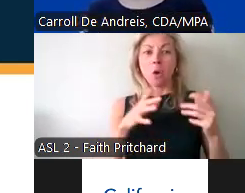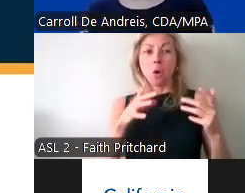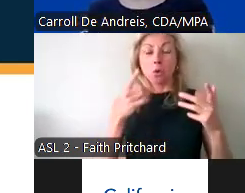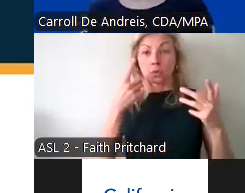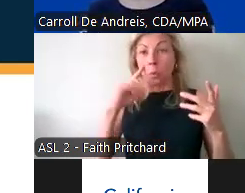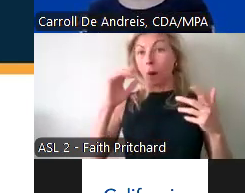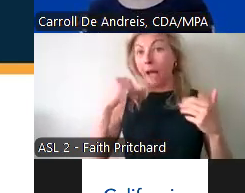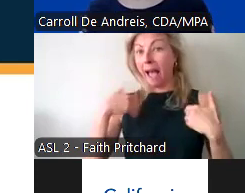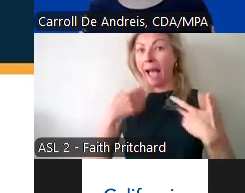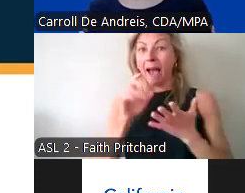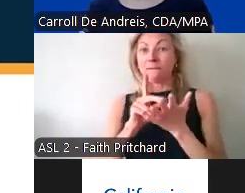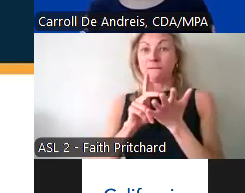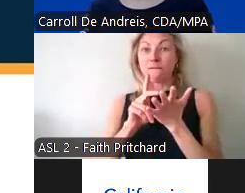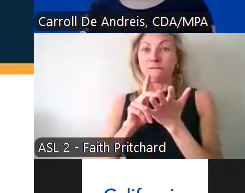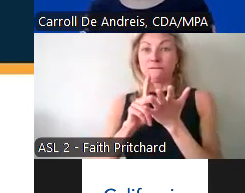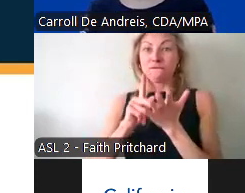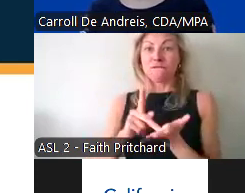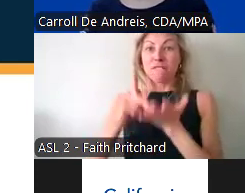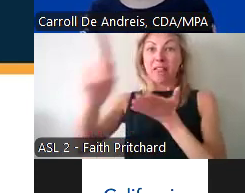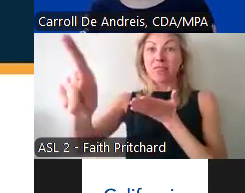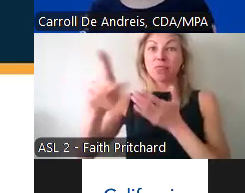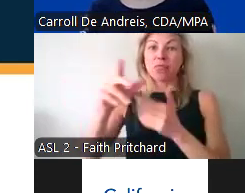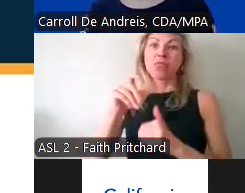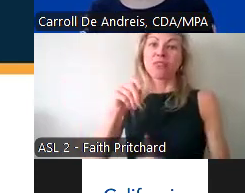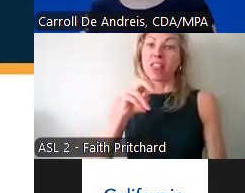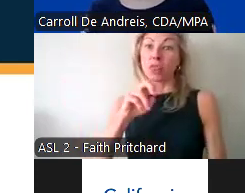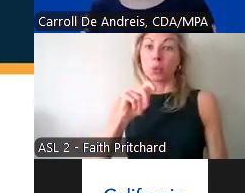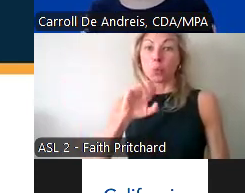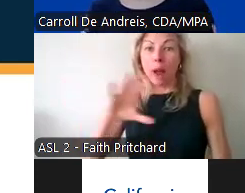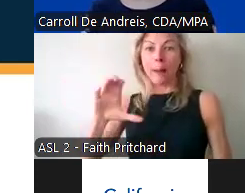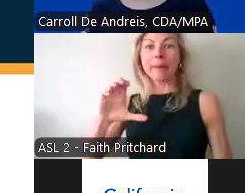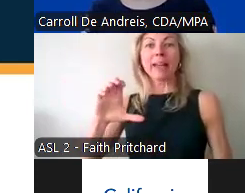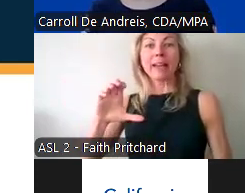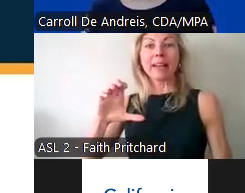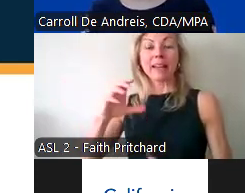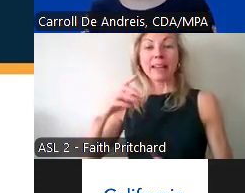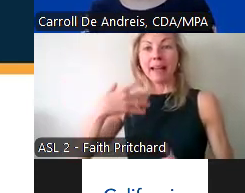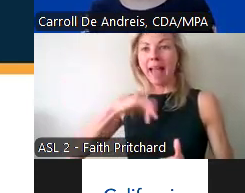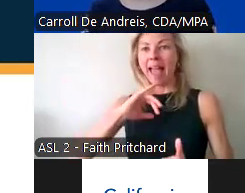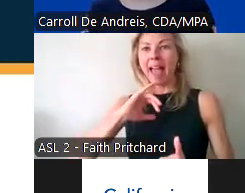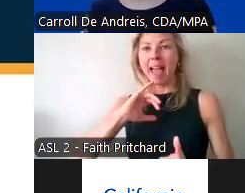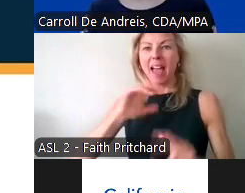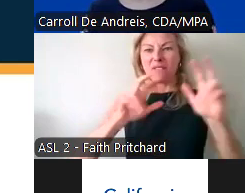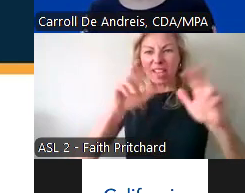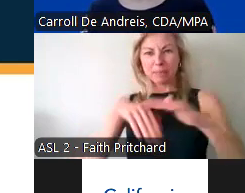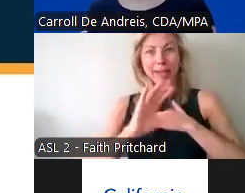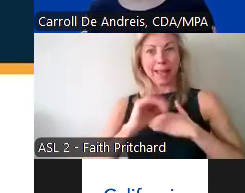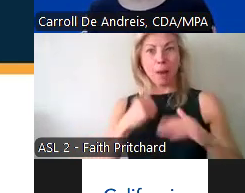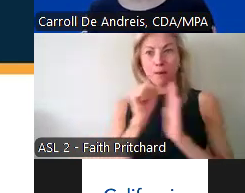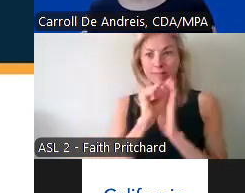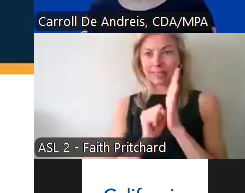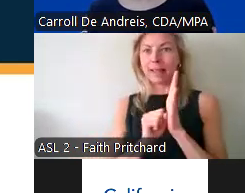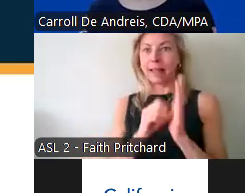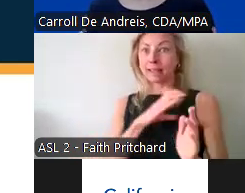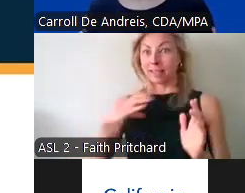philanthropic sector to best assist the state and the committee members in these important